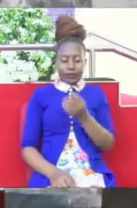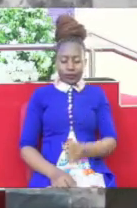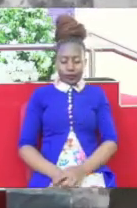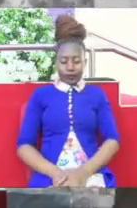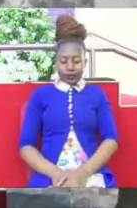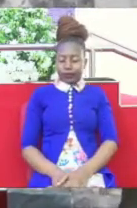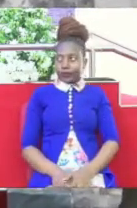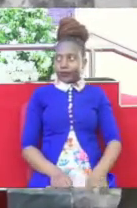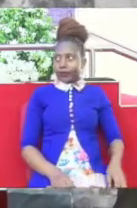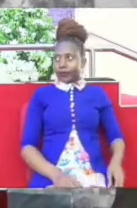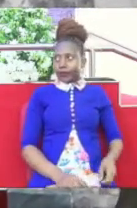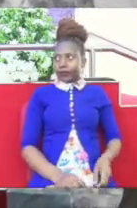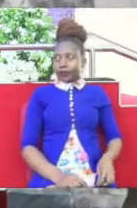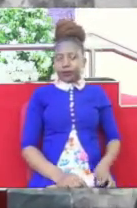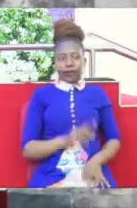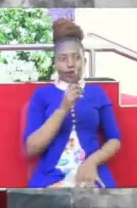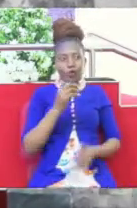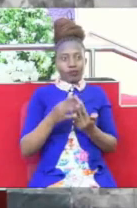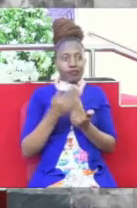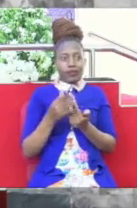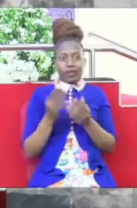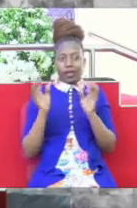Now, you wouldn't care. Hautajali.